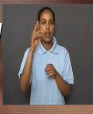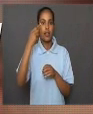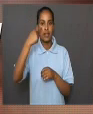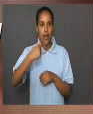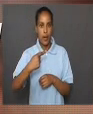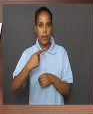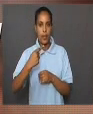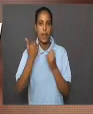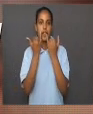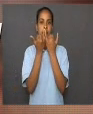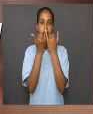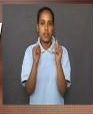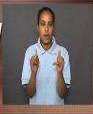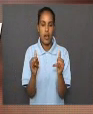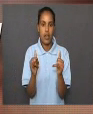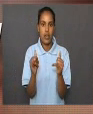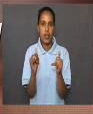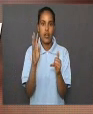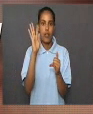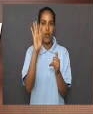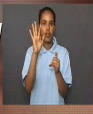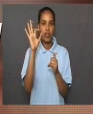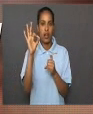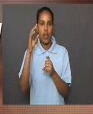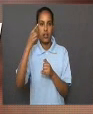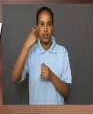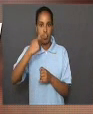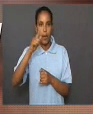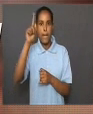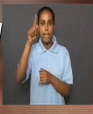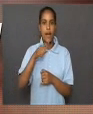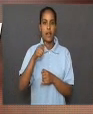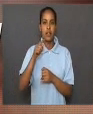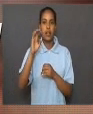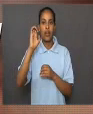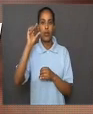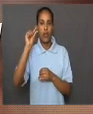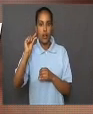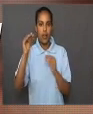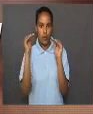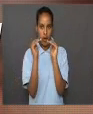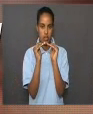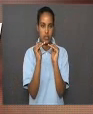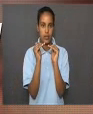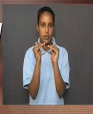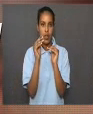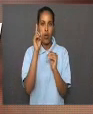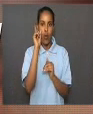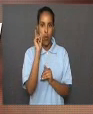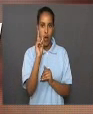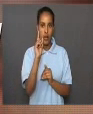grams divided by 49 grams per equivalent equals